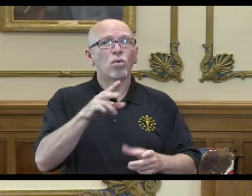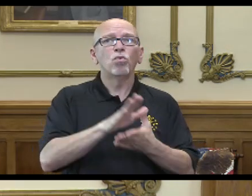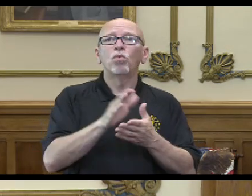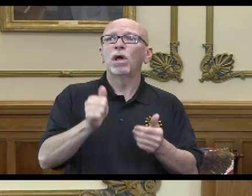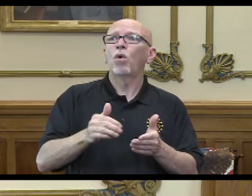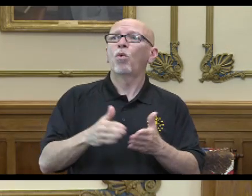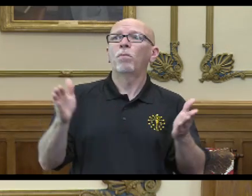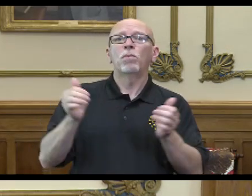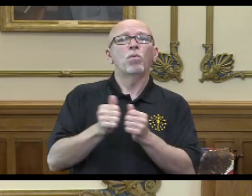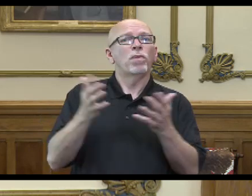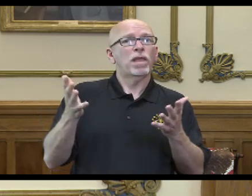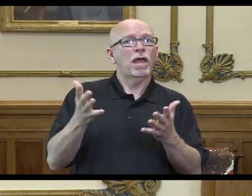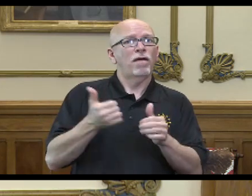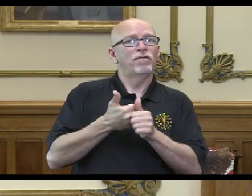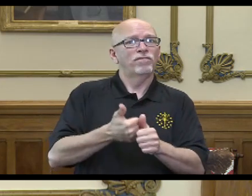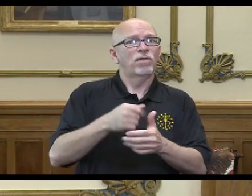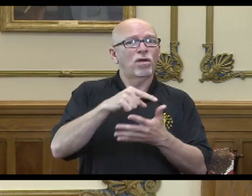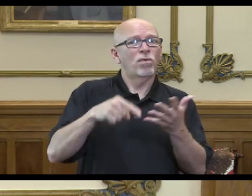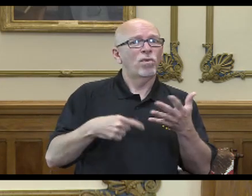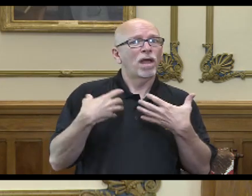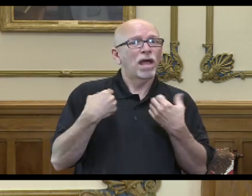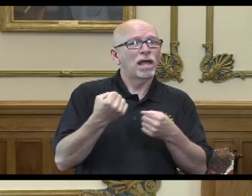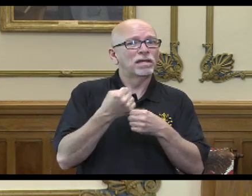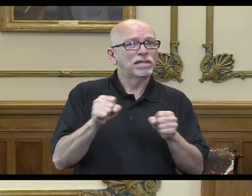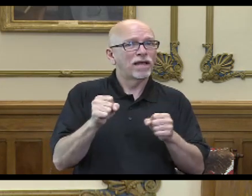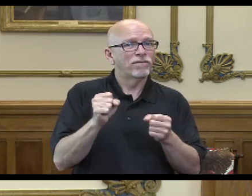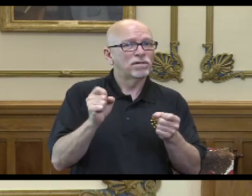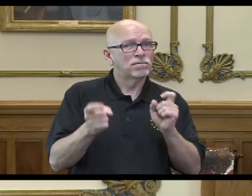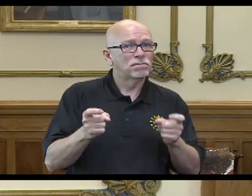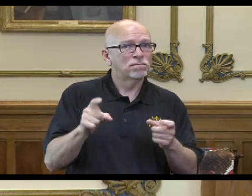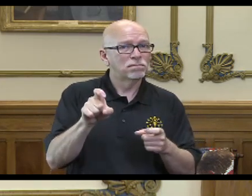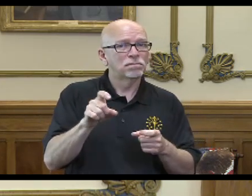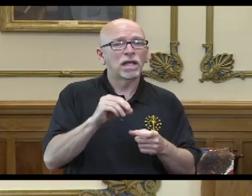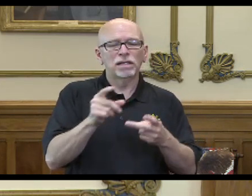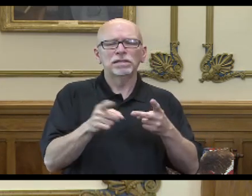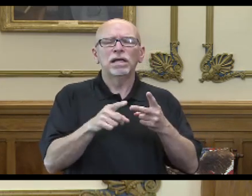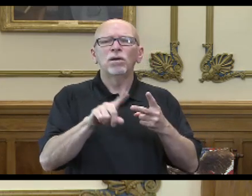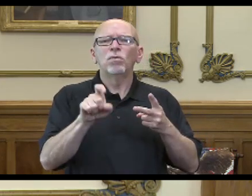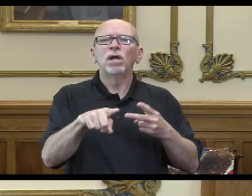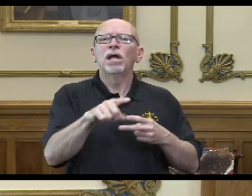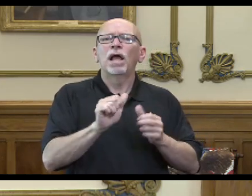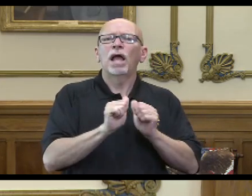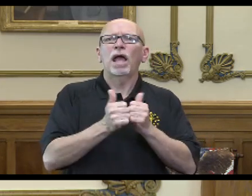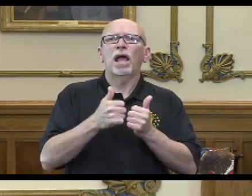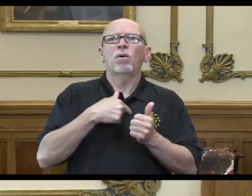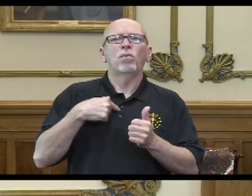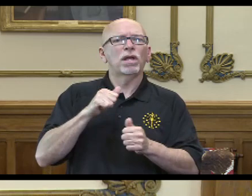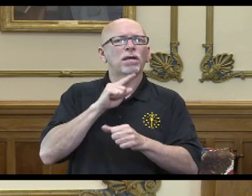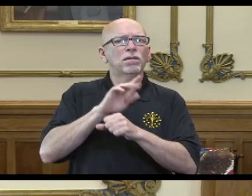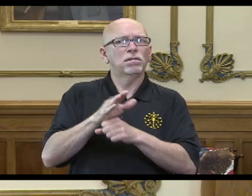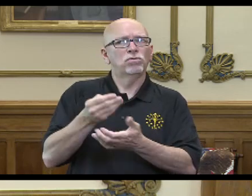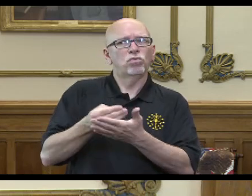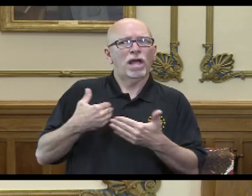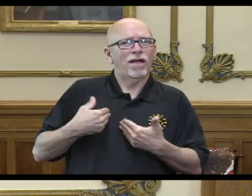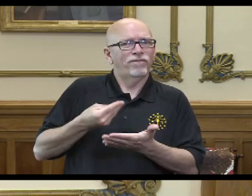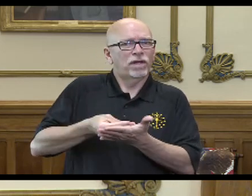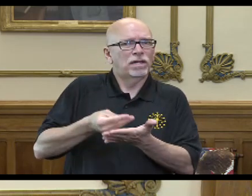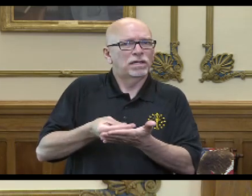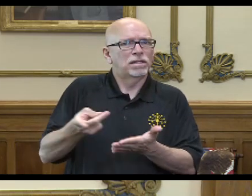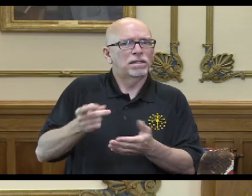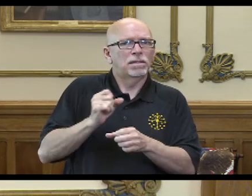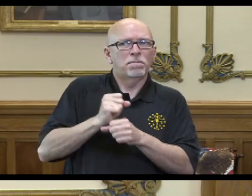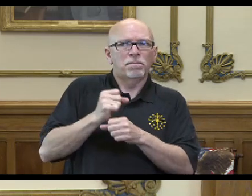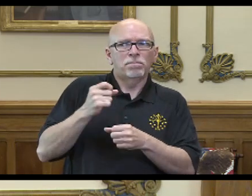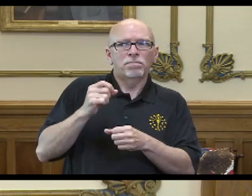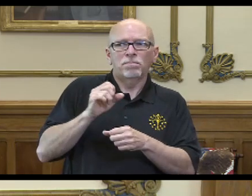open without making some of these health and safety considerations? And second, how will you ensure that schools have the funding